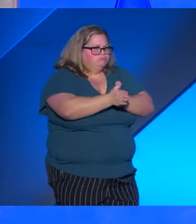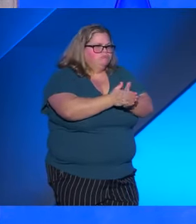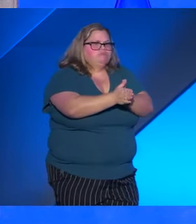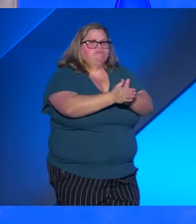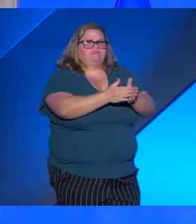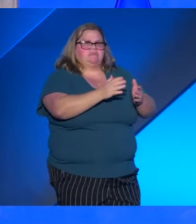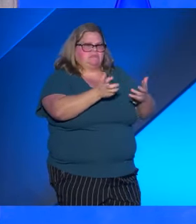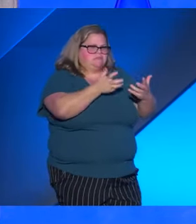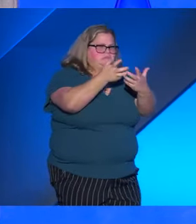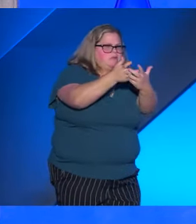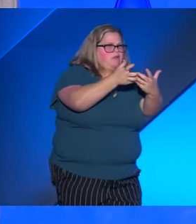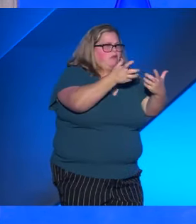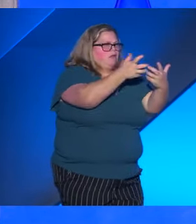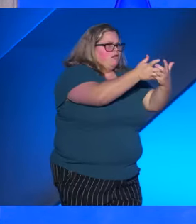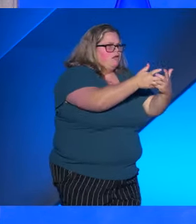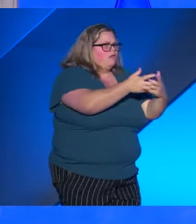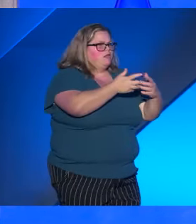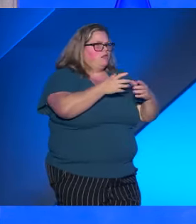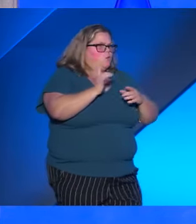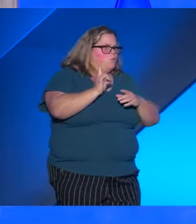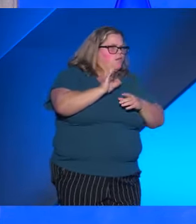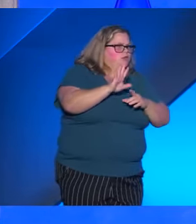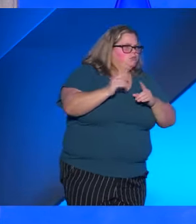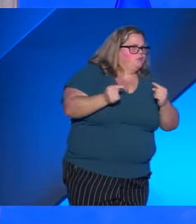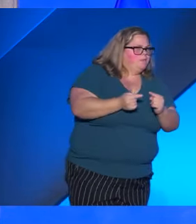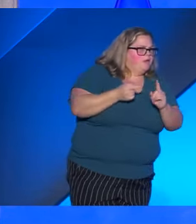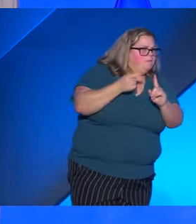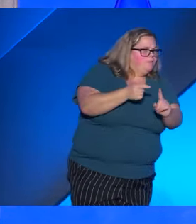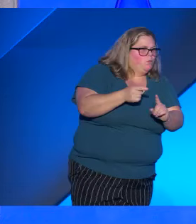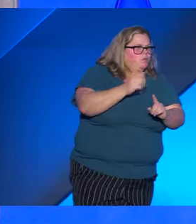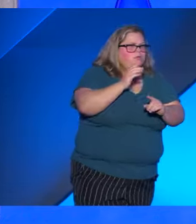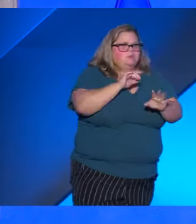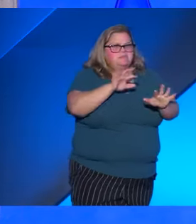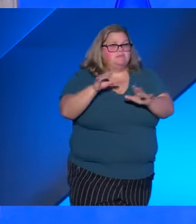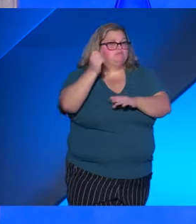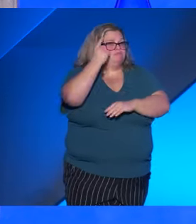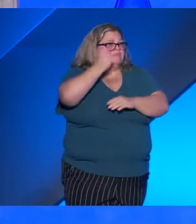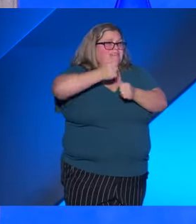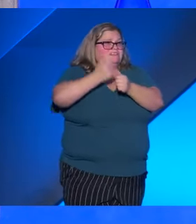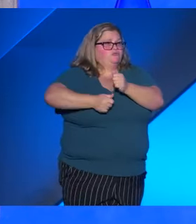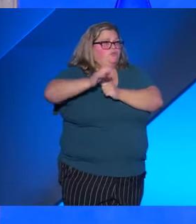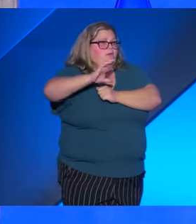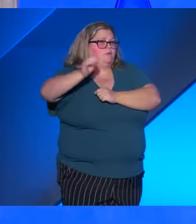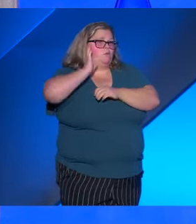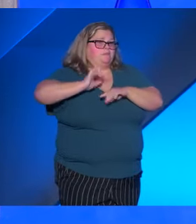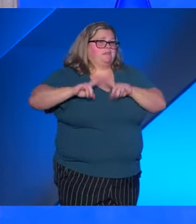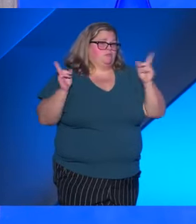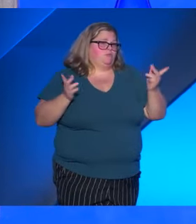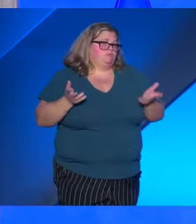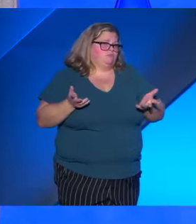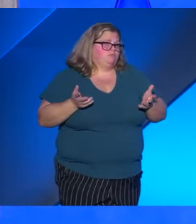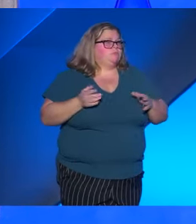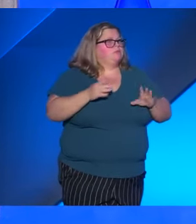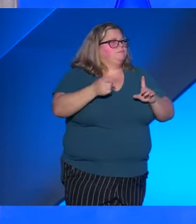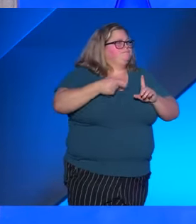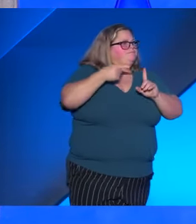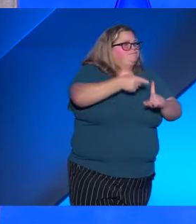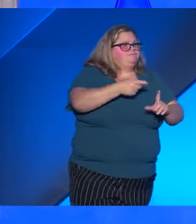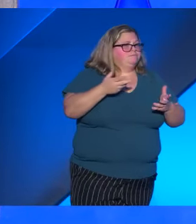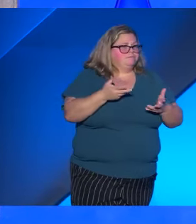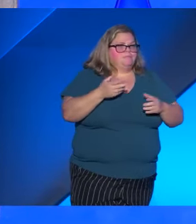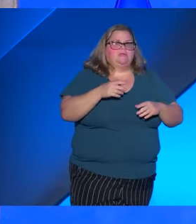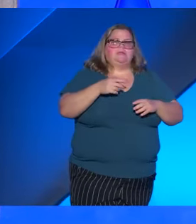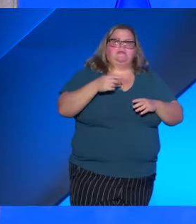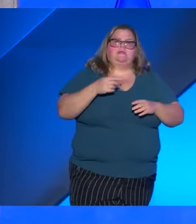it, identifying what the pain points are. They're going to be different for every company. Ultimately, though, it comes down